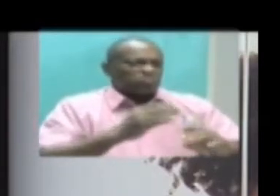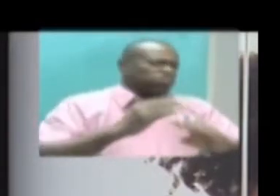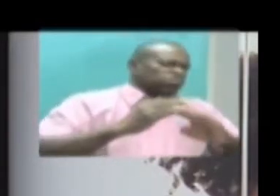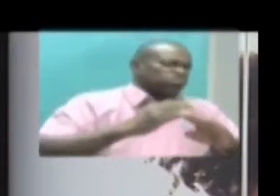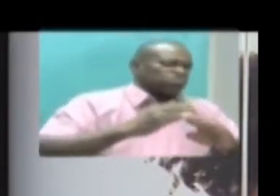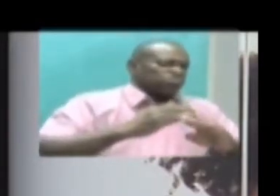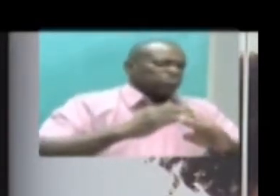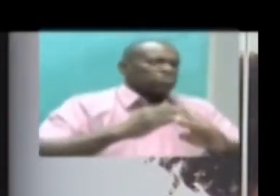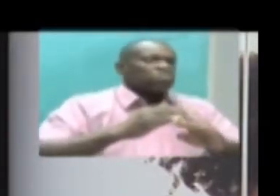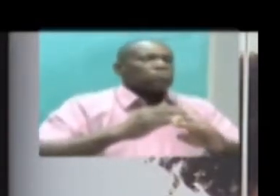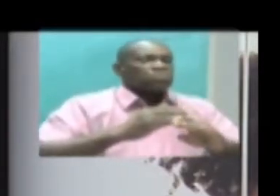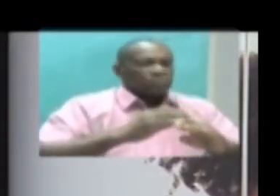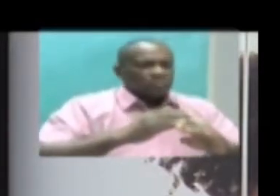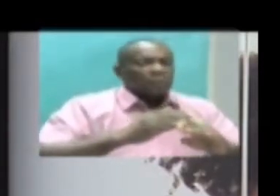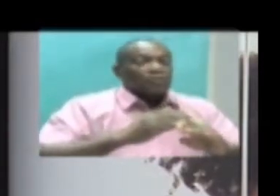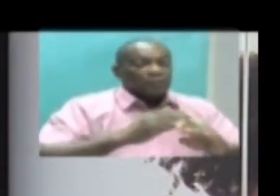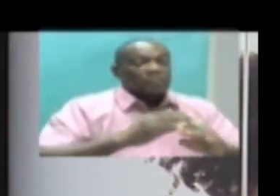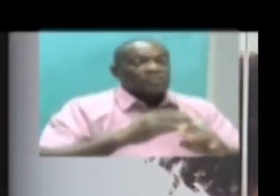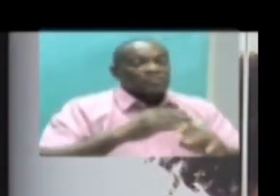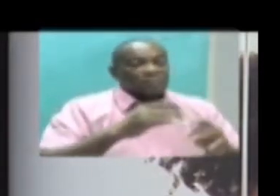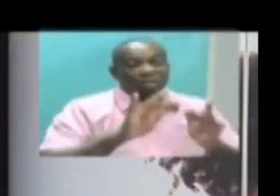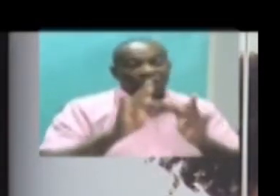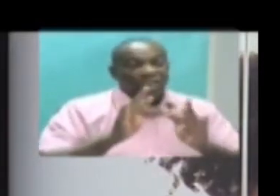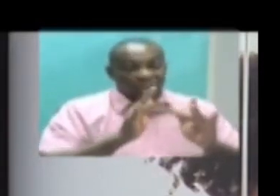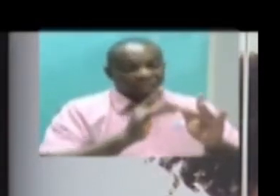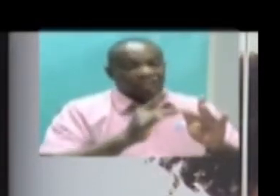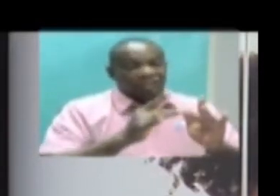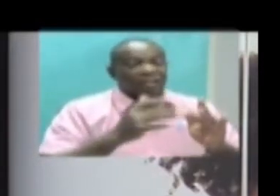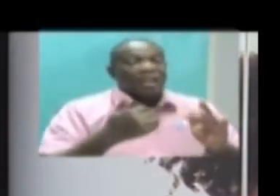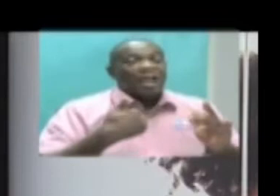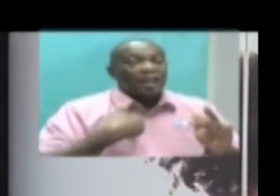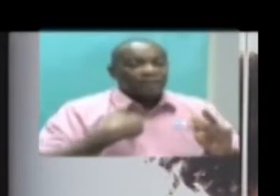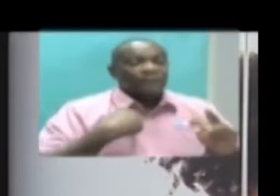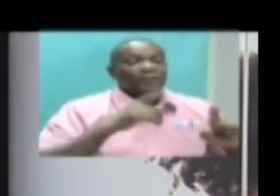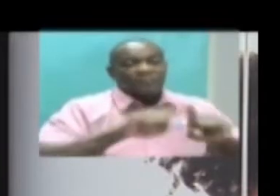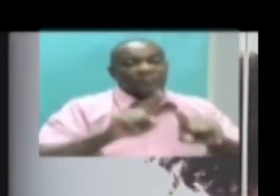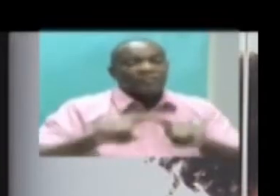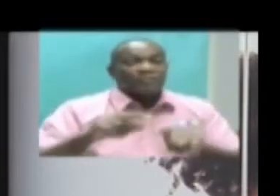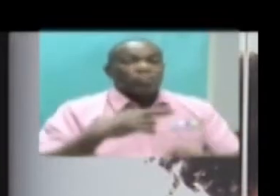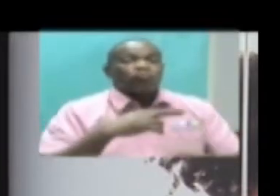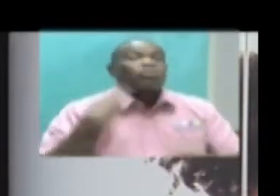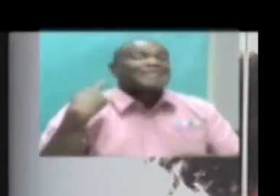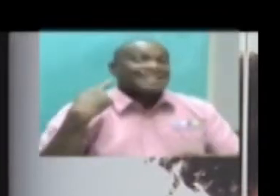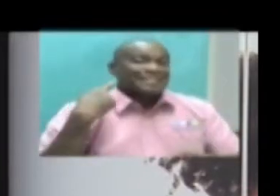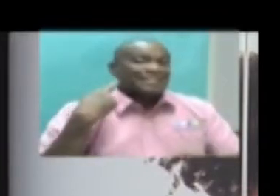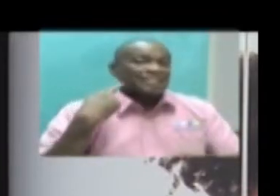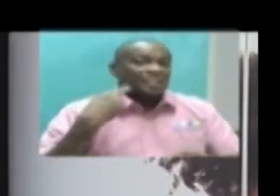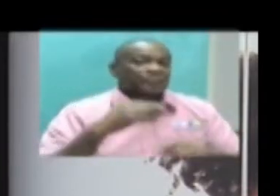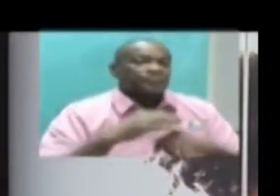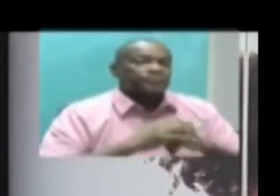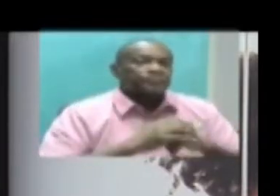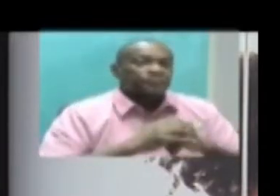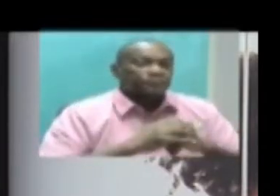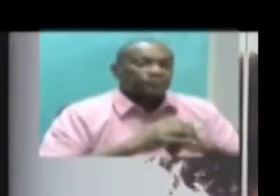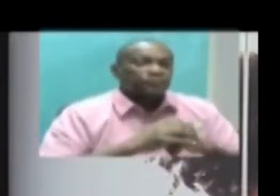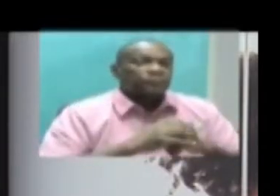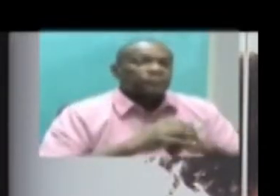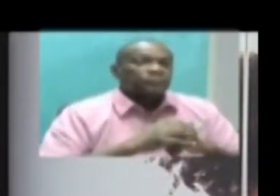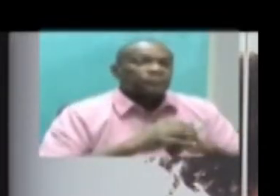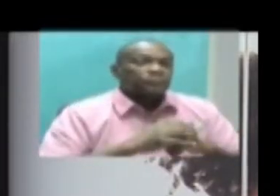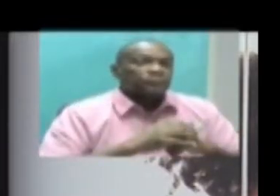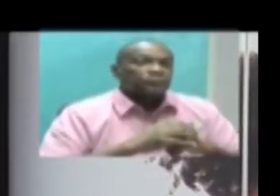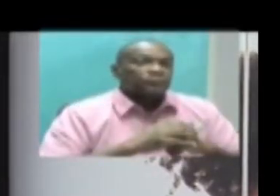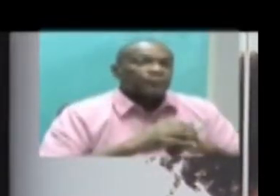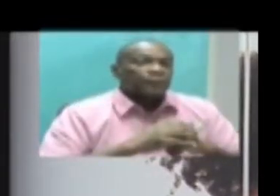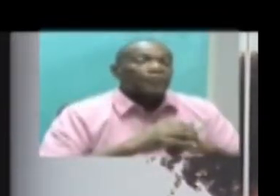available online. Yeah? Here's the fact. The part of the brain that we want our children to use, the part that